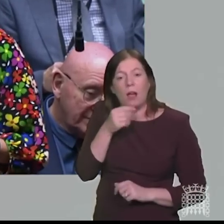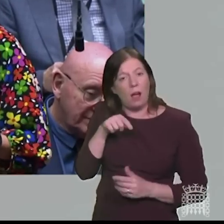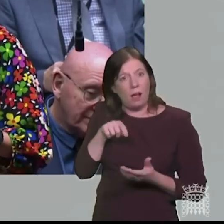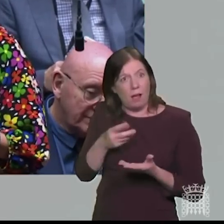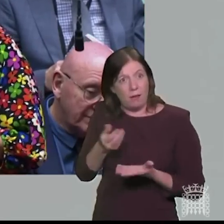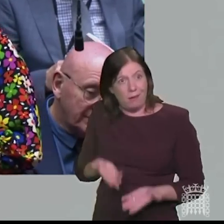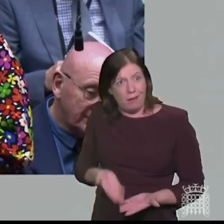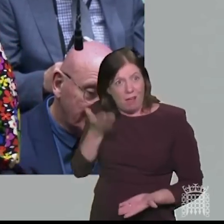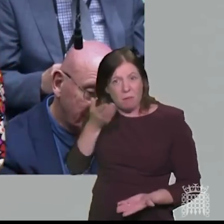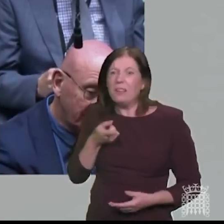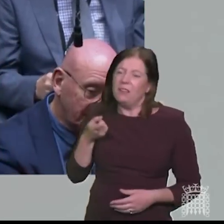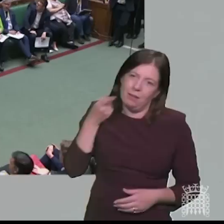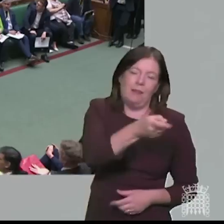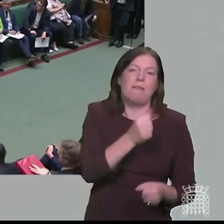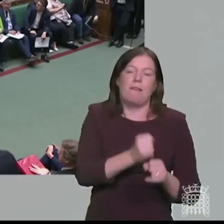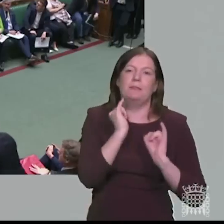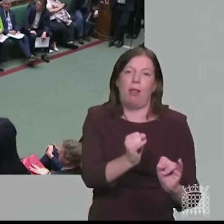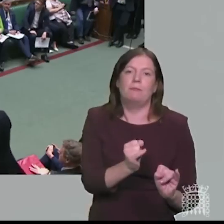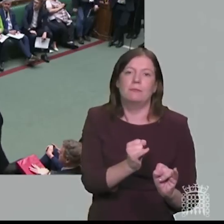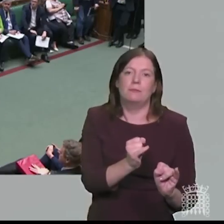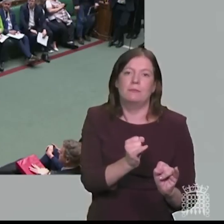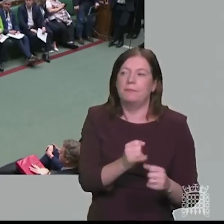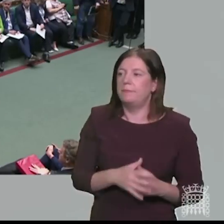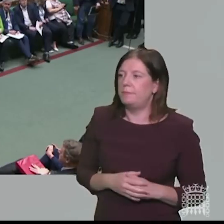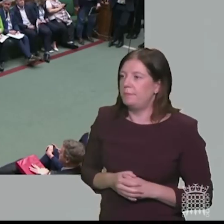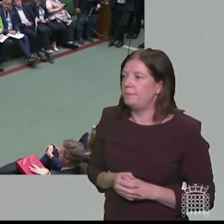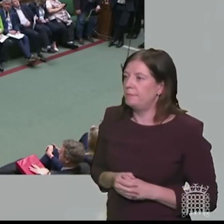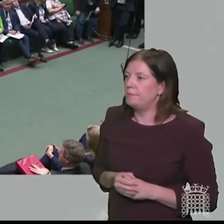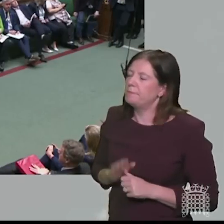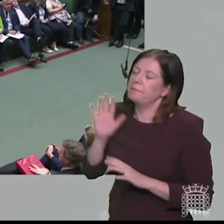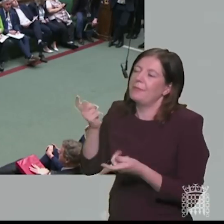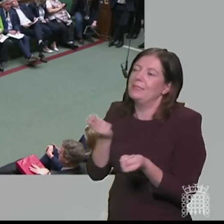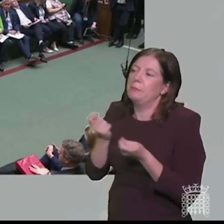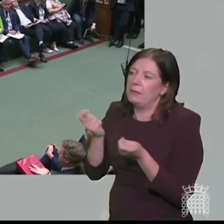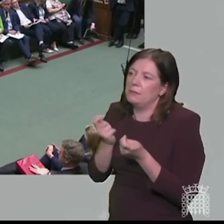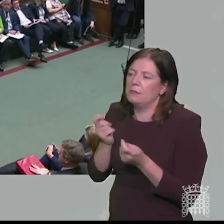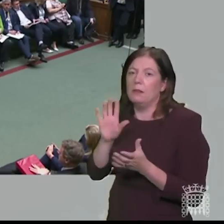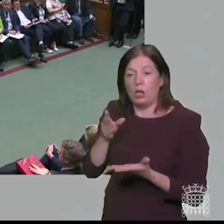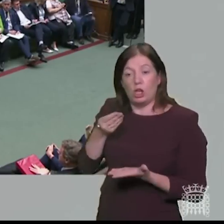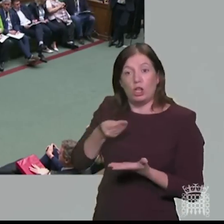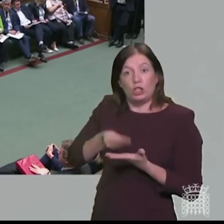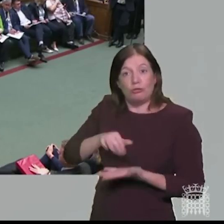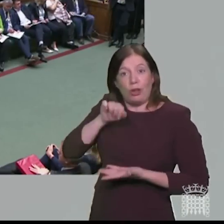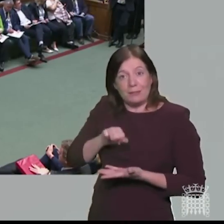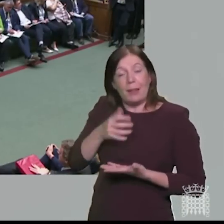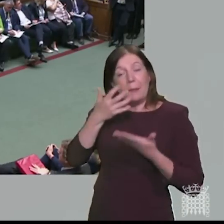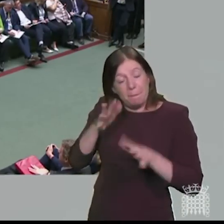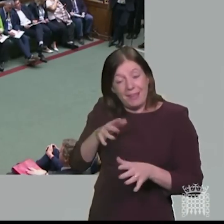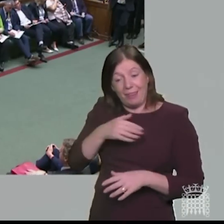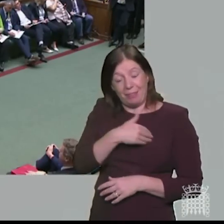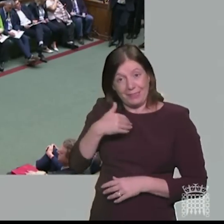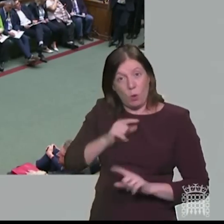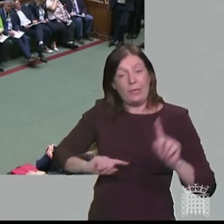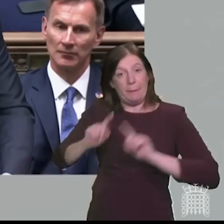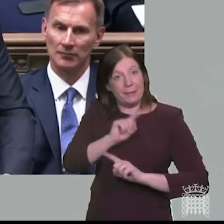for lowering inflation? Prime Minister. Mr. Speaker, actually, my honourable friend the Chancellor met with all the economic regulators this